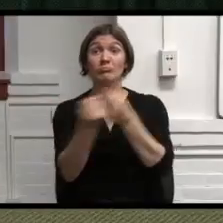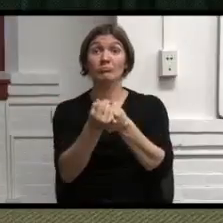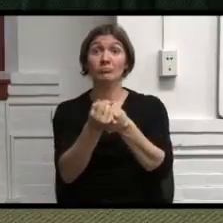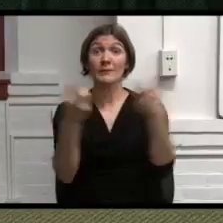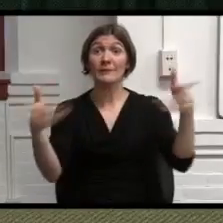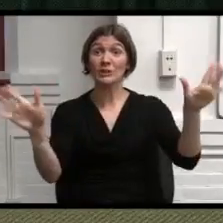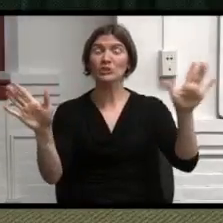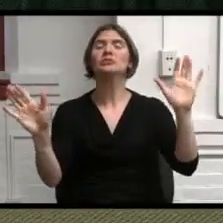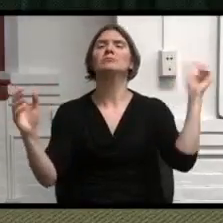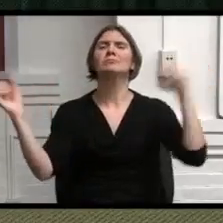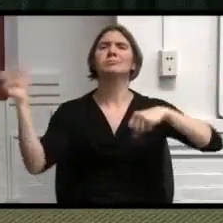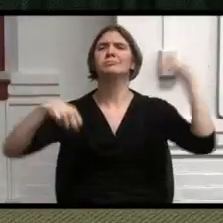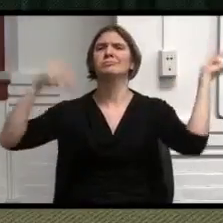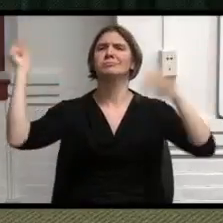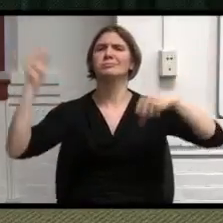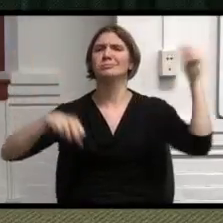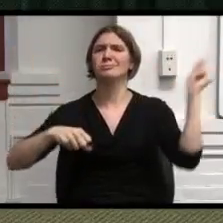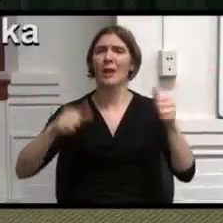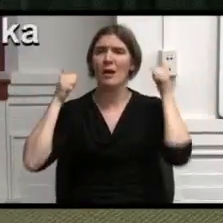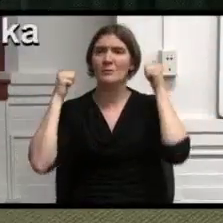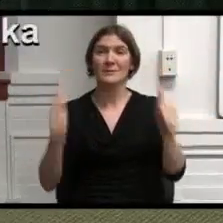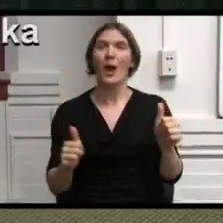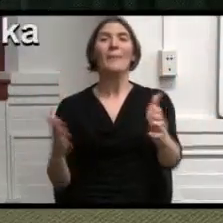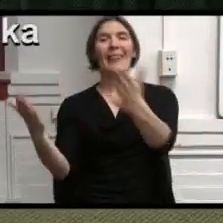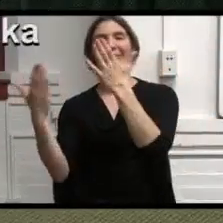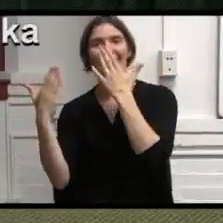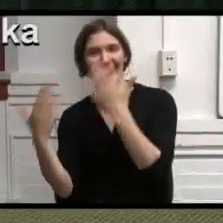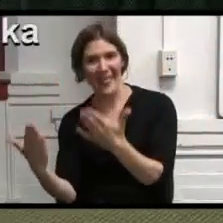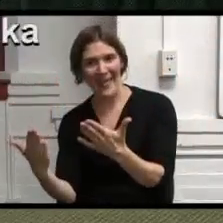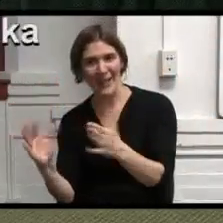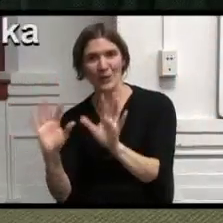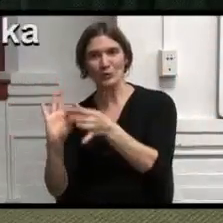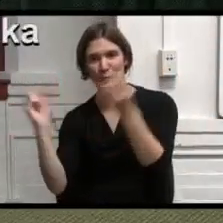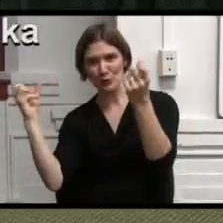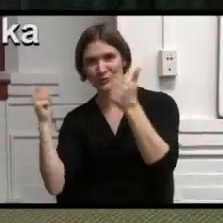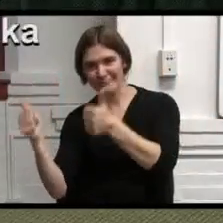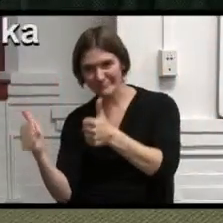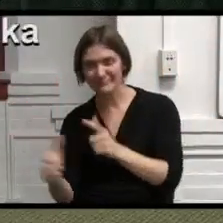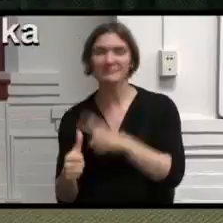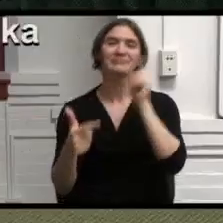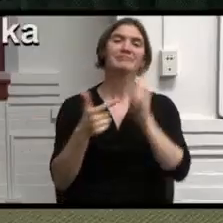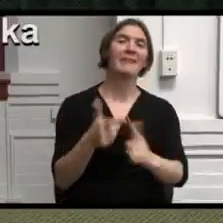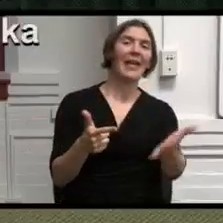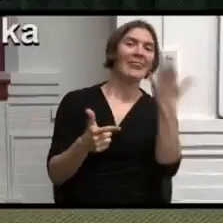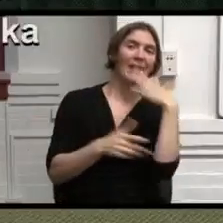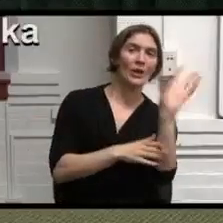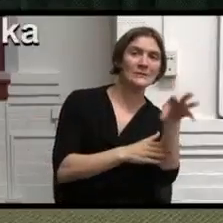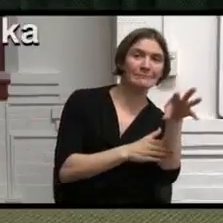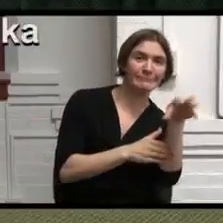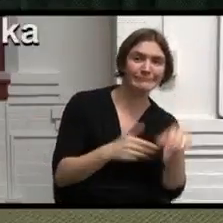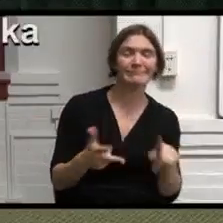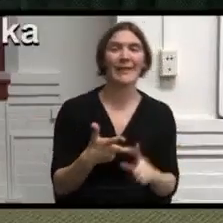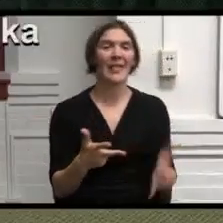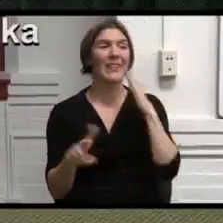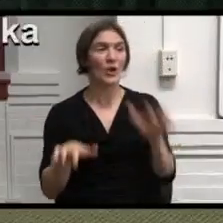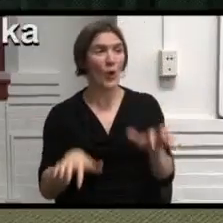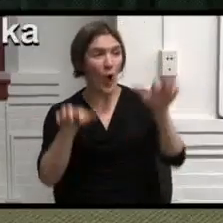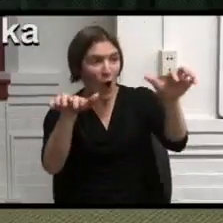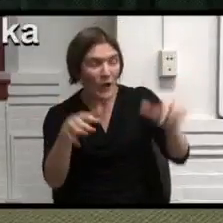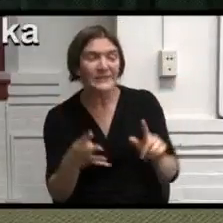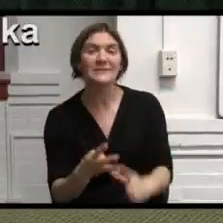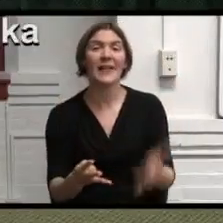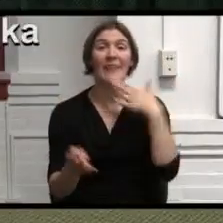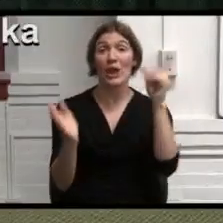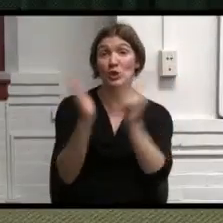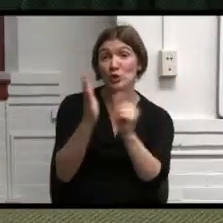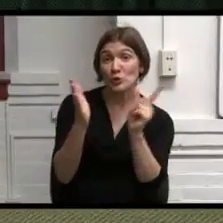adjourning? Aye. Oh, yeah. I'm going to do the thank you to our ASL interpreters, to our members of the public, to our members of the